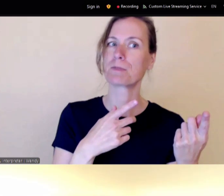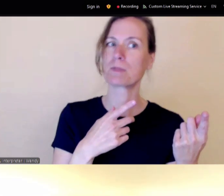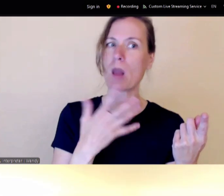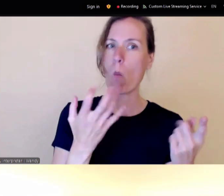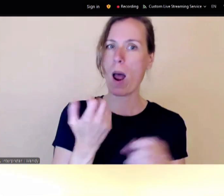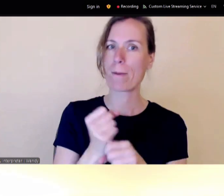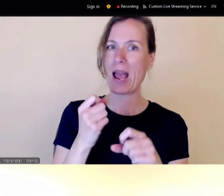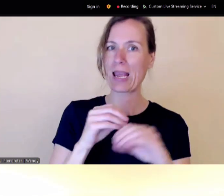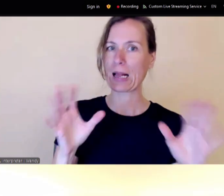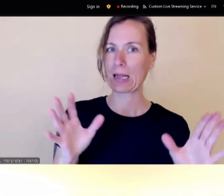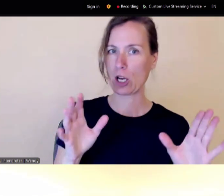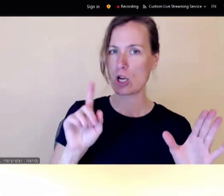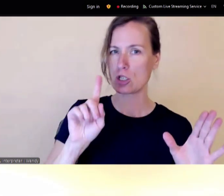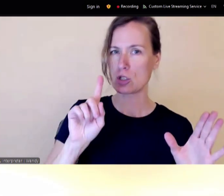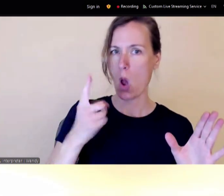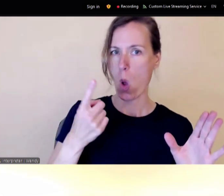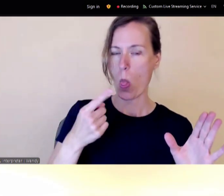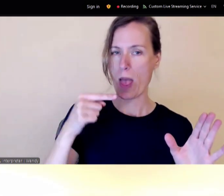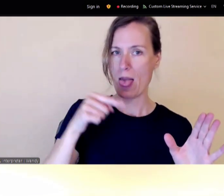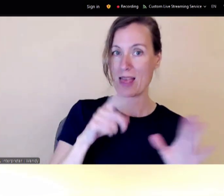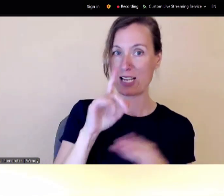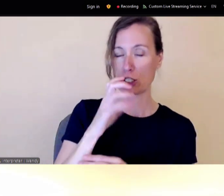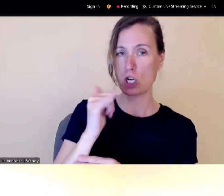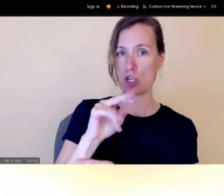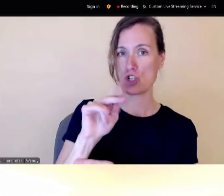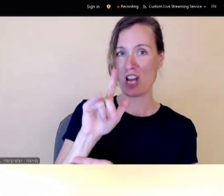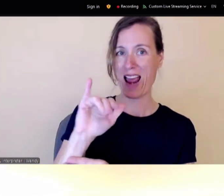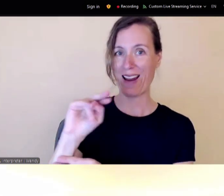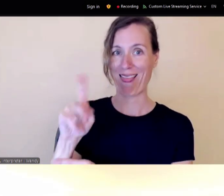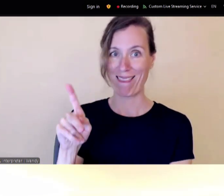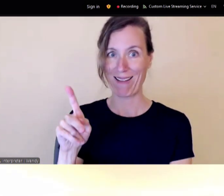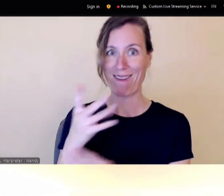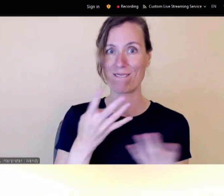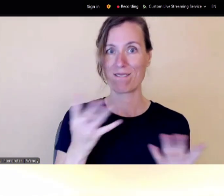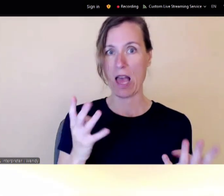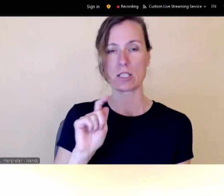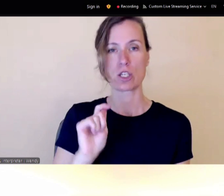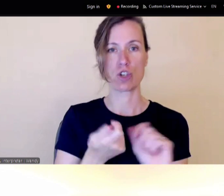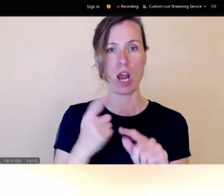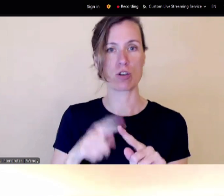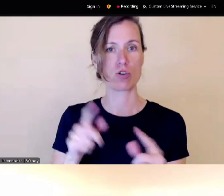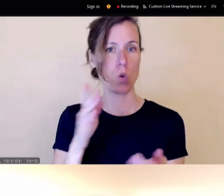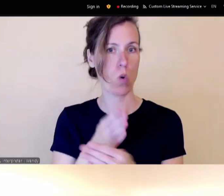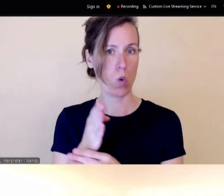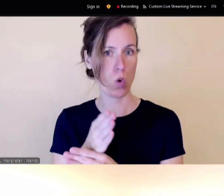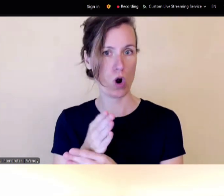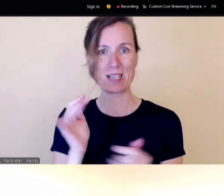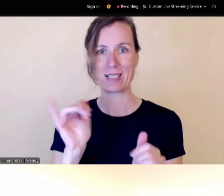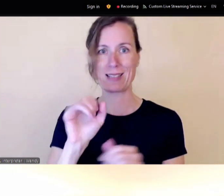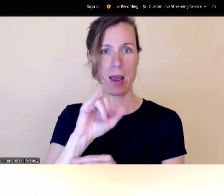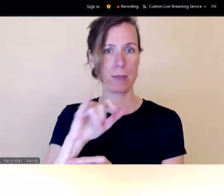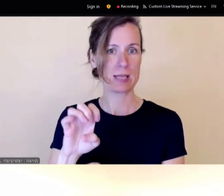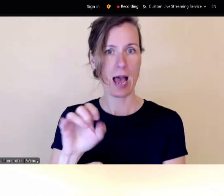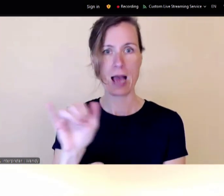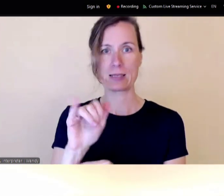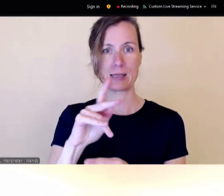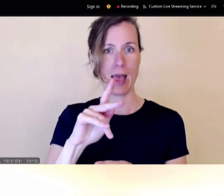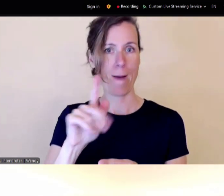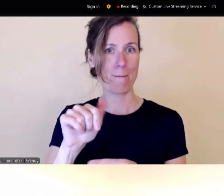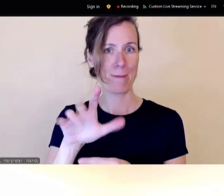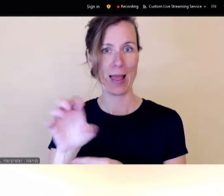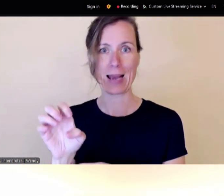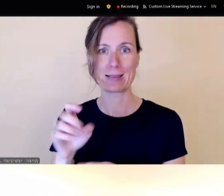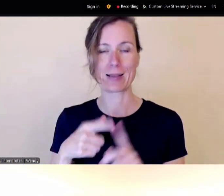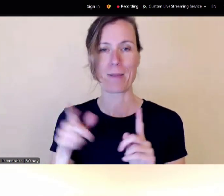it a wooden fence. It's going to be the same size, it's going to be in the same place, but they have a time consideration here, so I would be